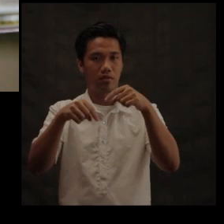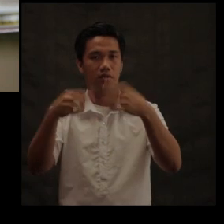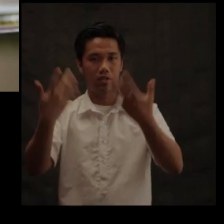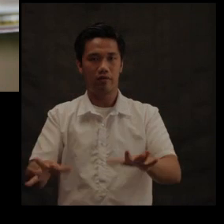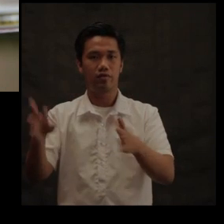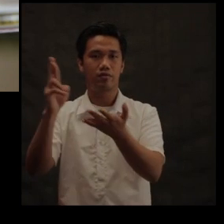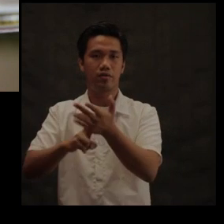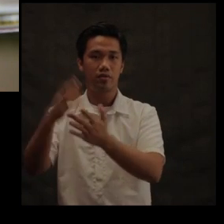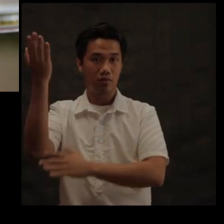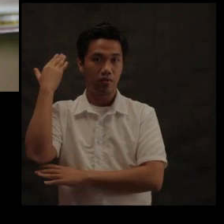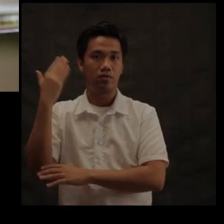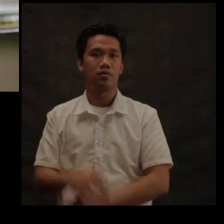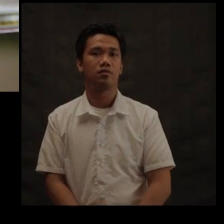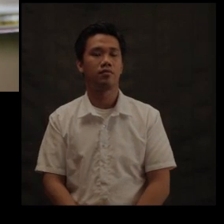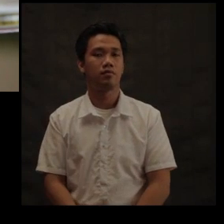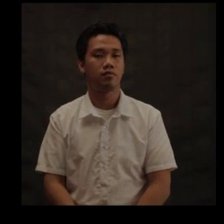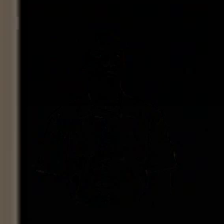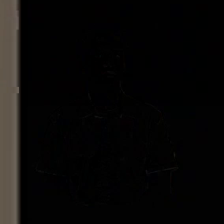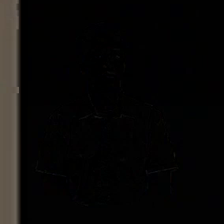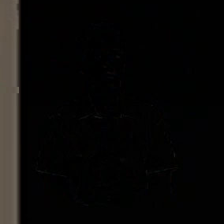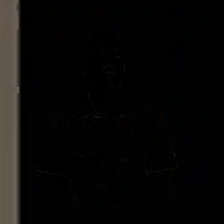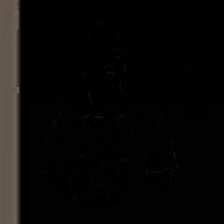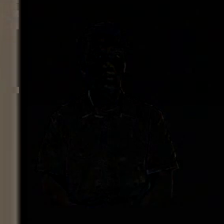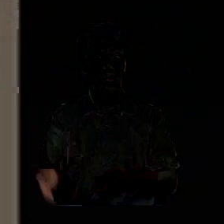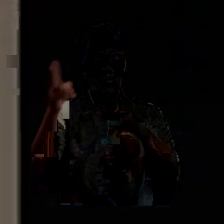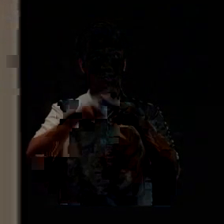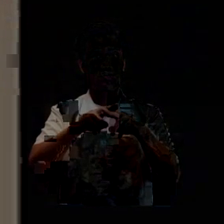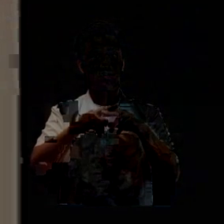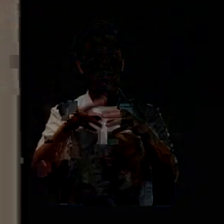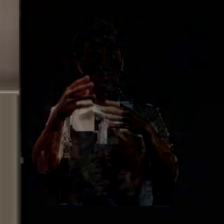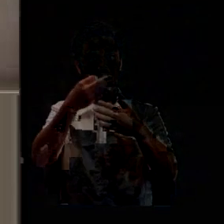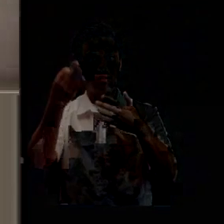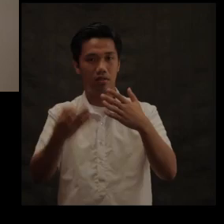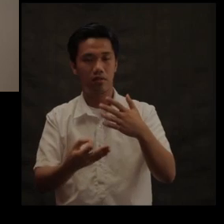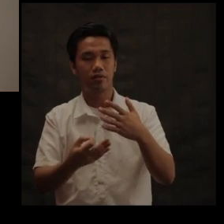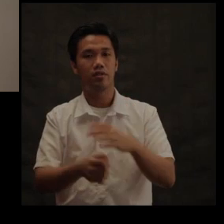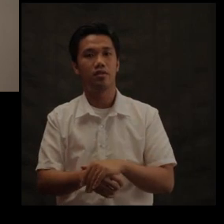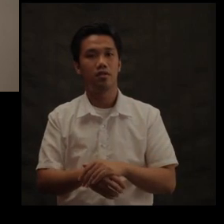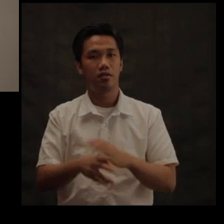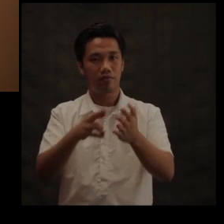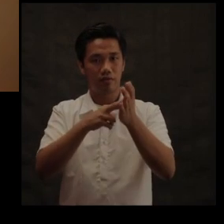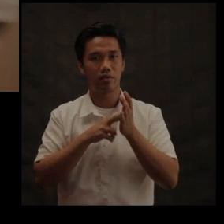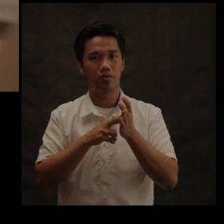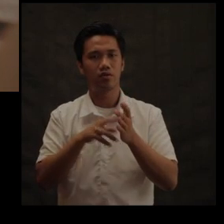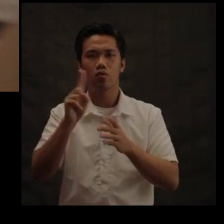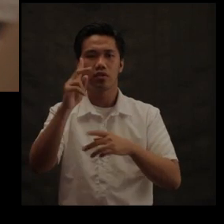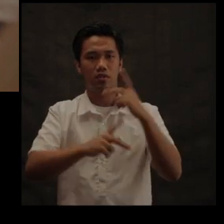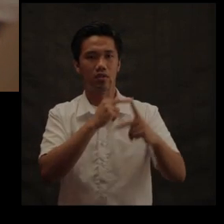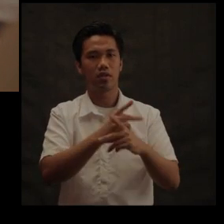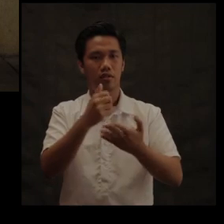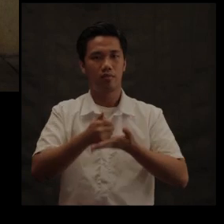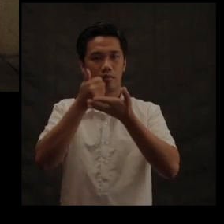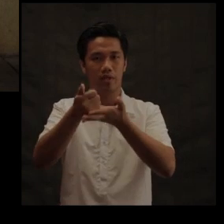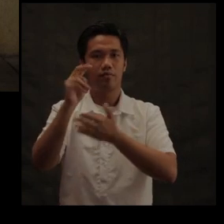disability after having been registered. The supplementary data section requires PWDs to indicate the type of assistance